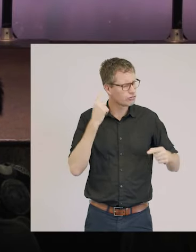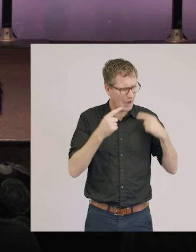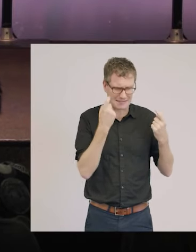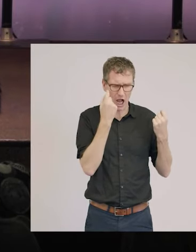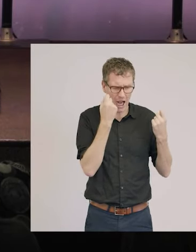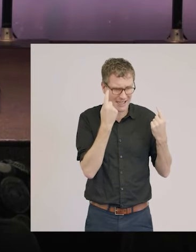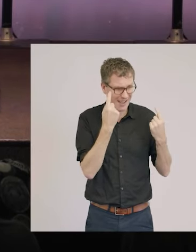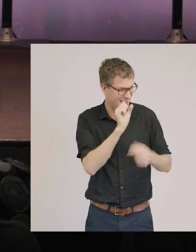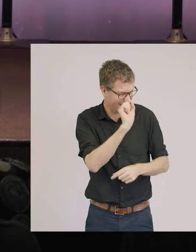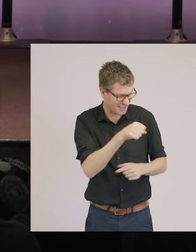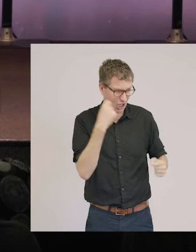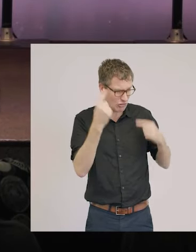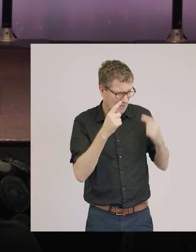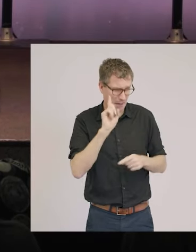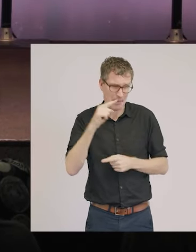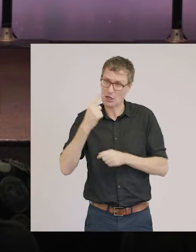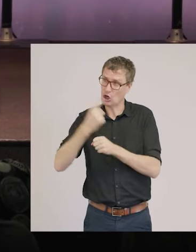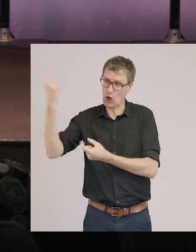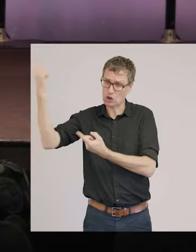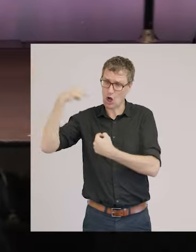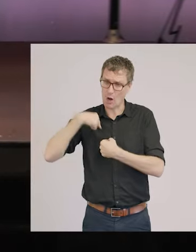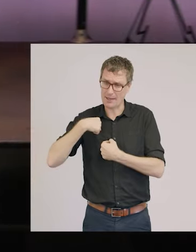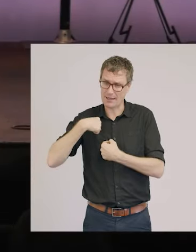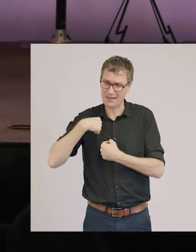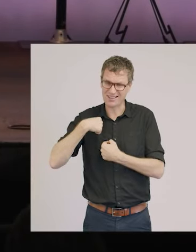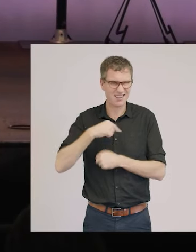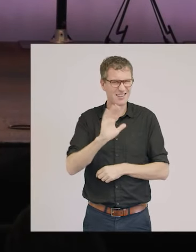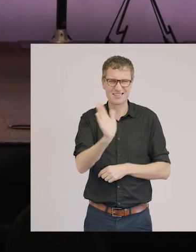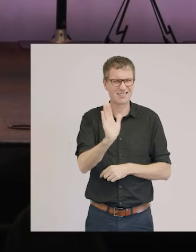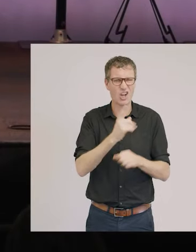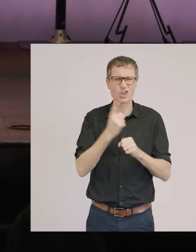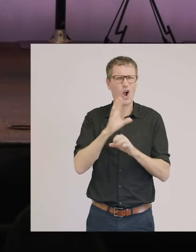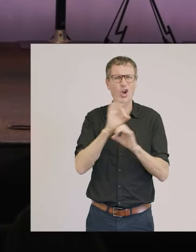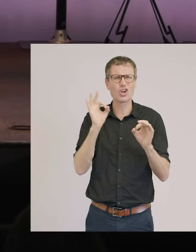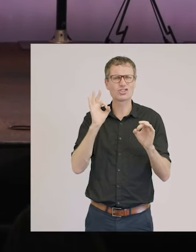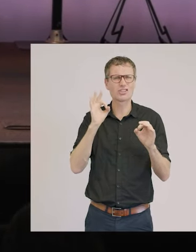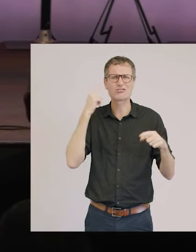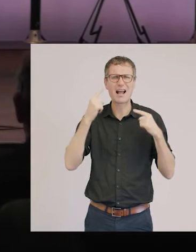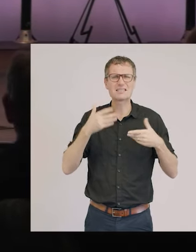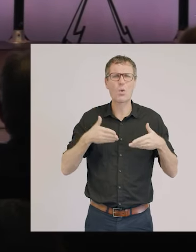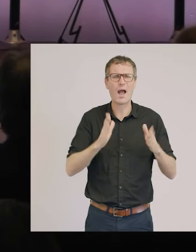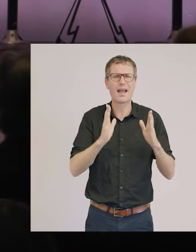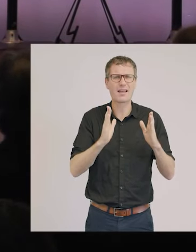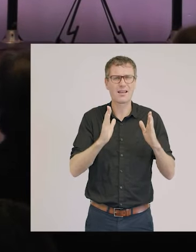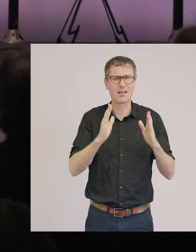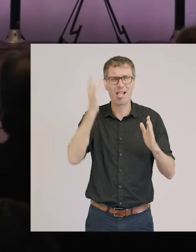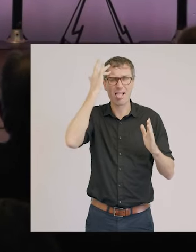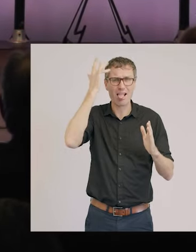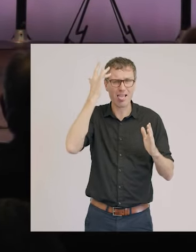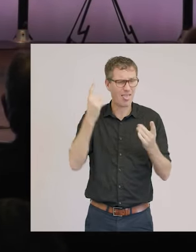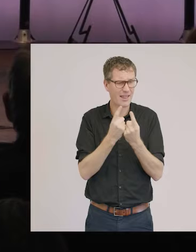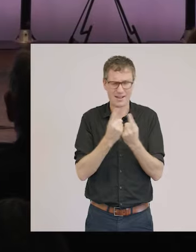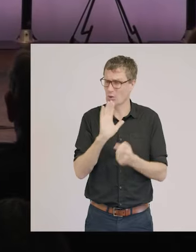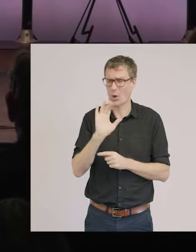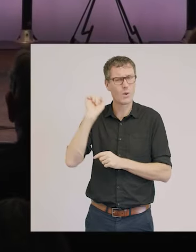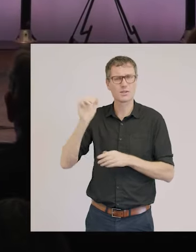these harebrained schemes. And I'm not trying to be meany, but they come with these things. I know it's crazy, but it's so crazy. I thought it must be God. I think God doesn't work